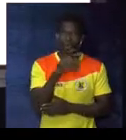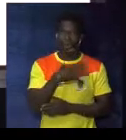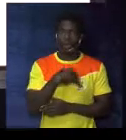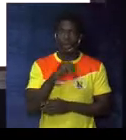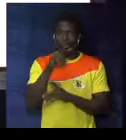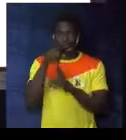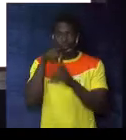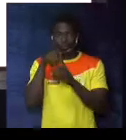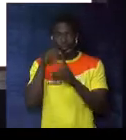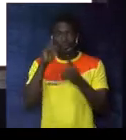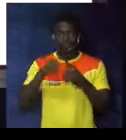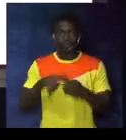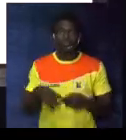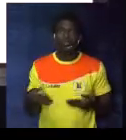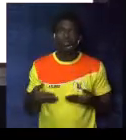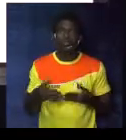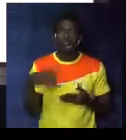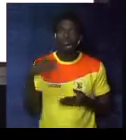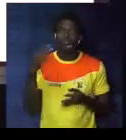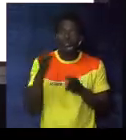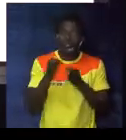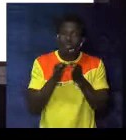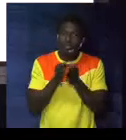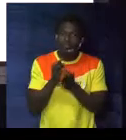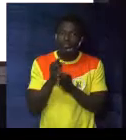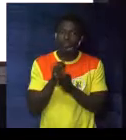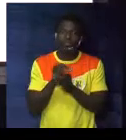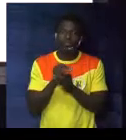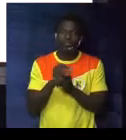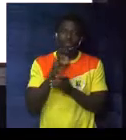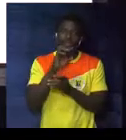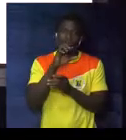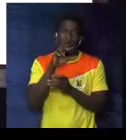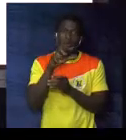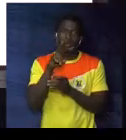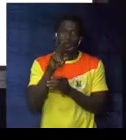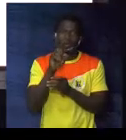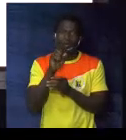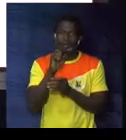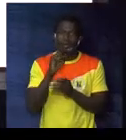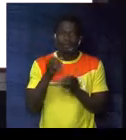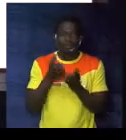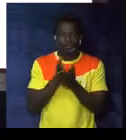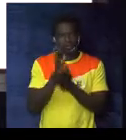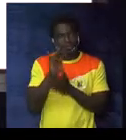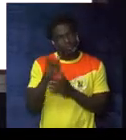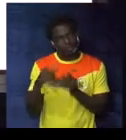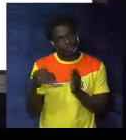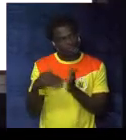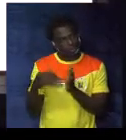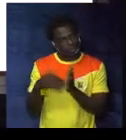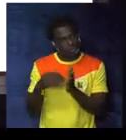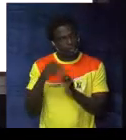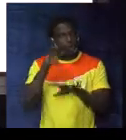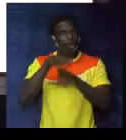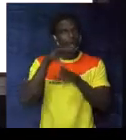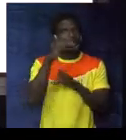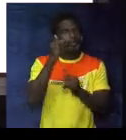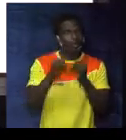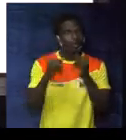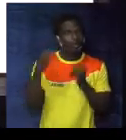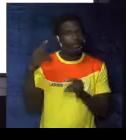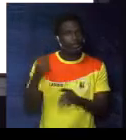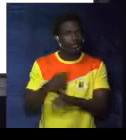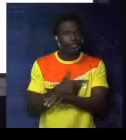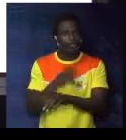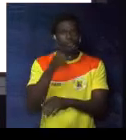where, and when to introduce defining clauses correctly. I want to take it again. At the end